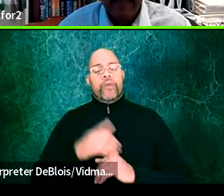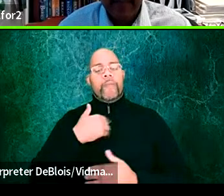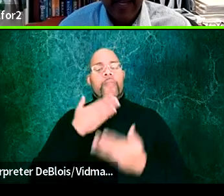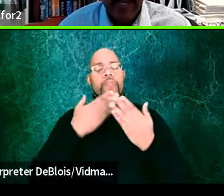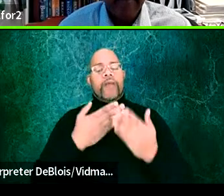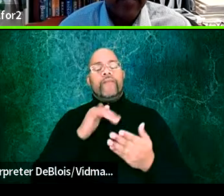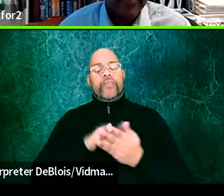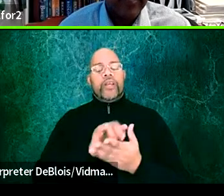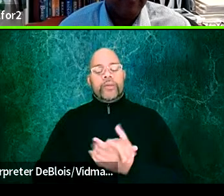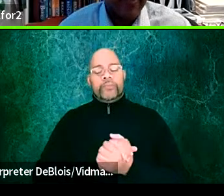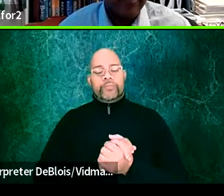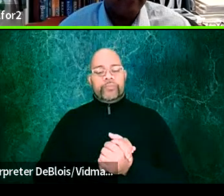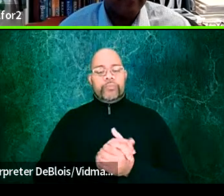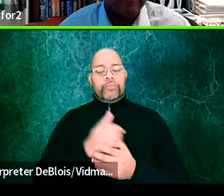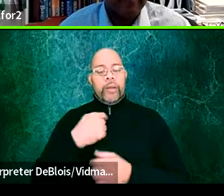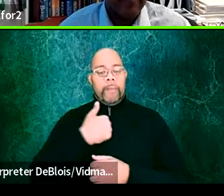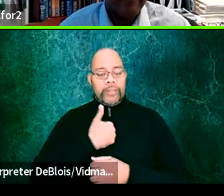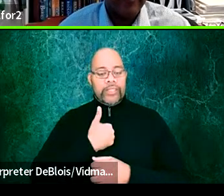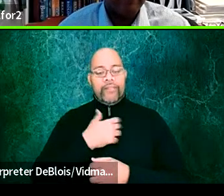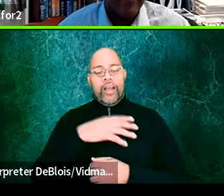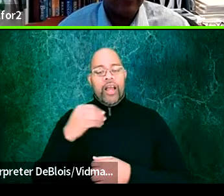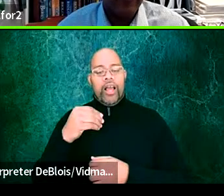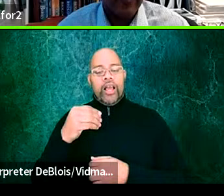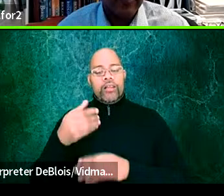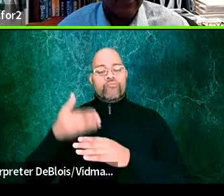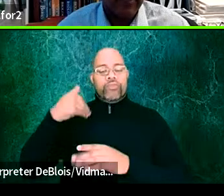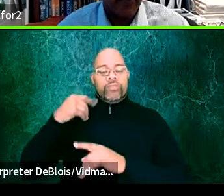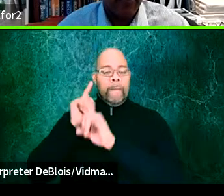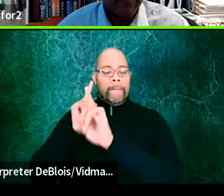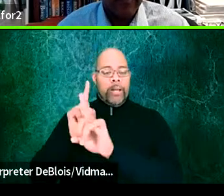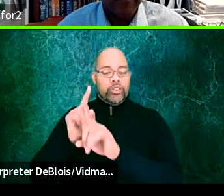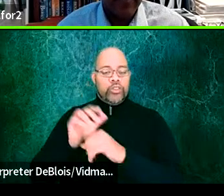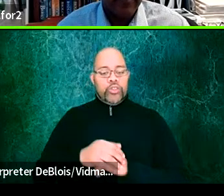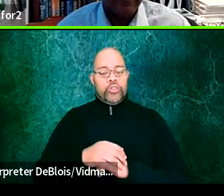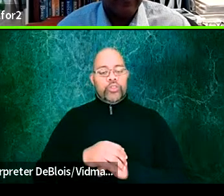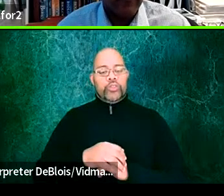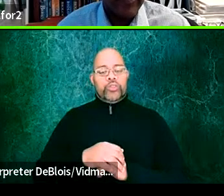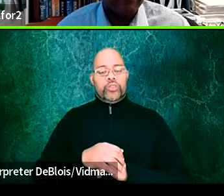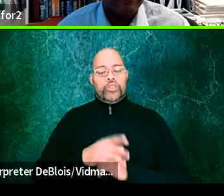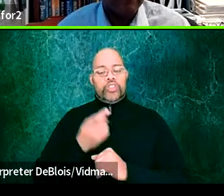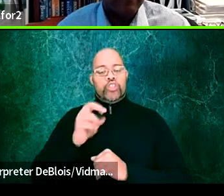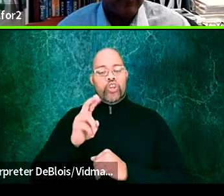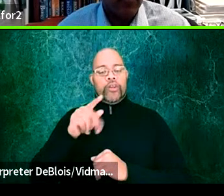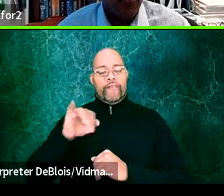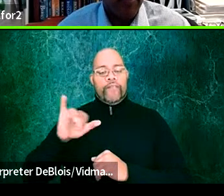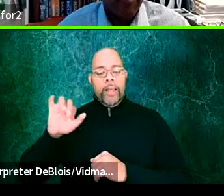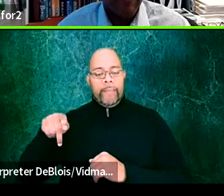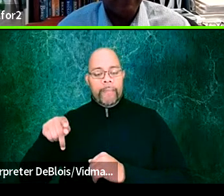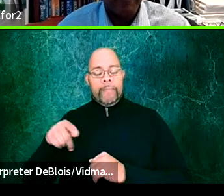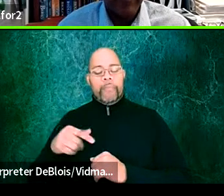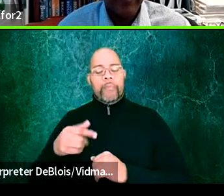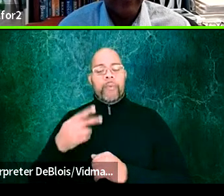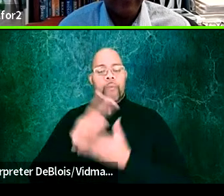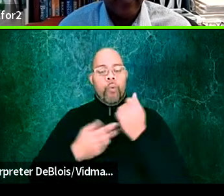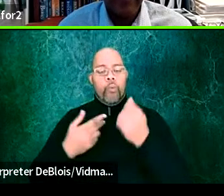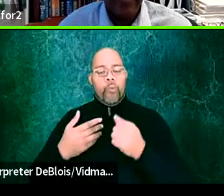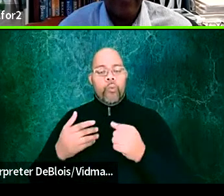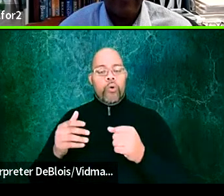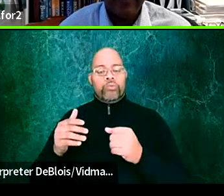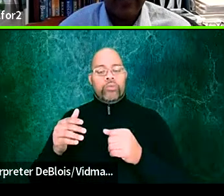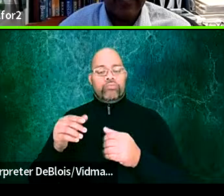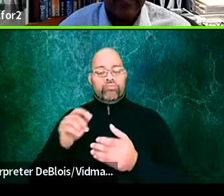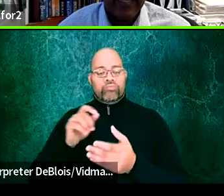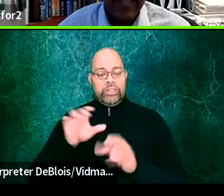that myself and a previous mentor, Dr. Dawn Phillip, we had co-authored a publication, and